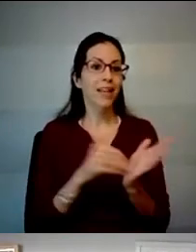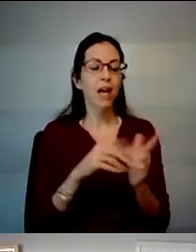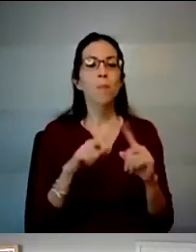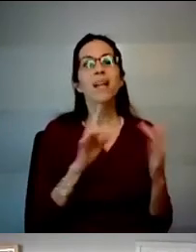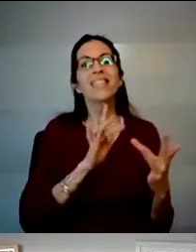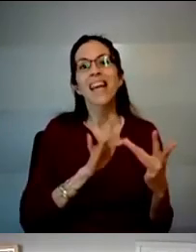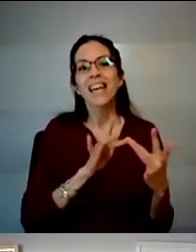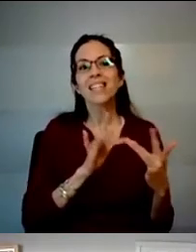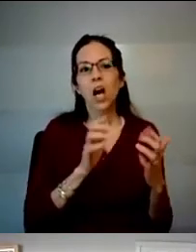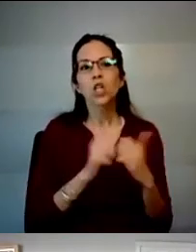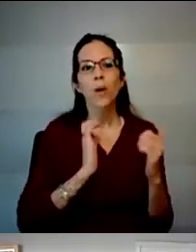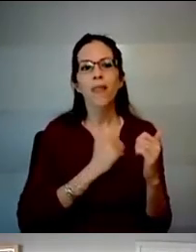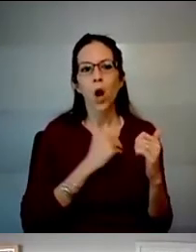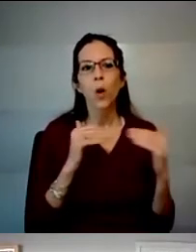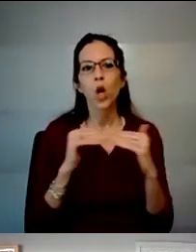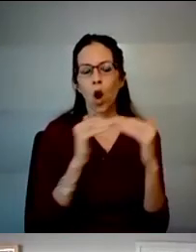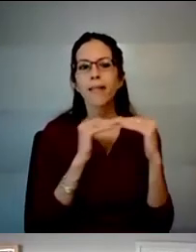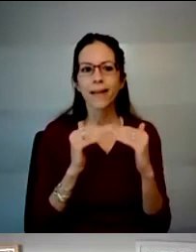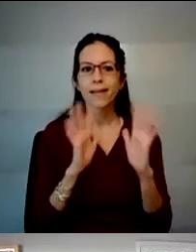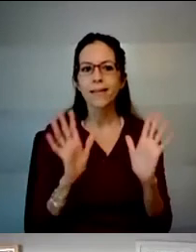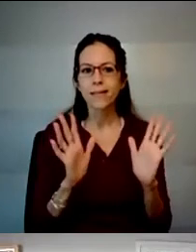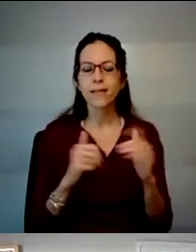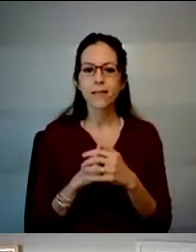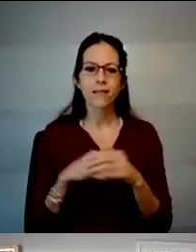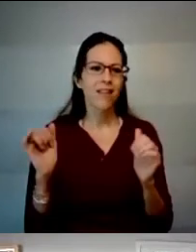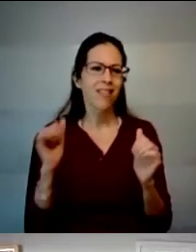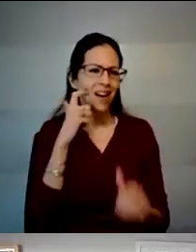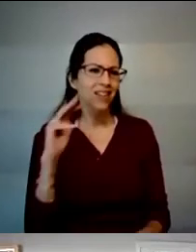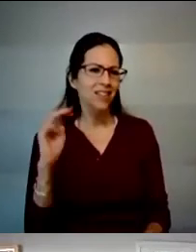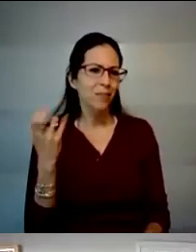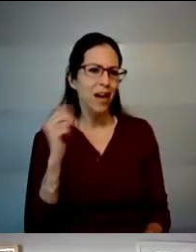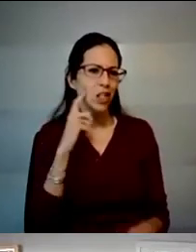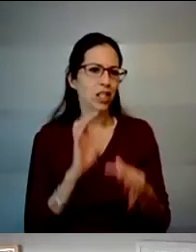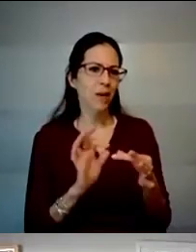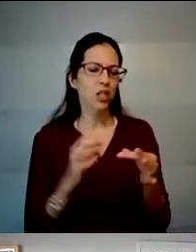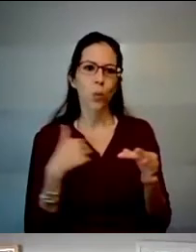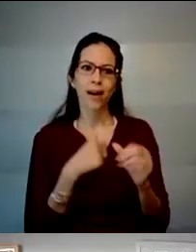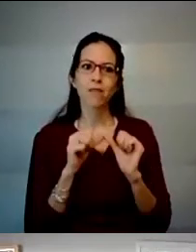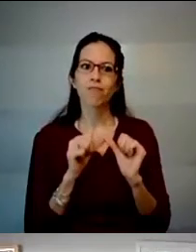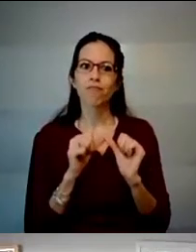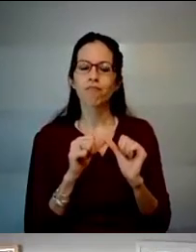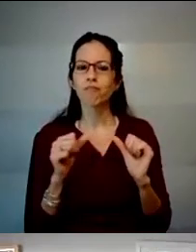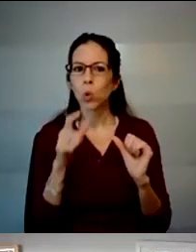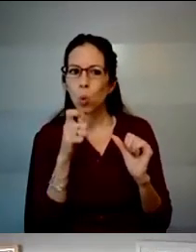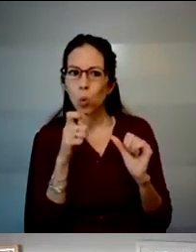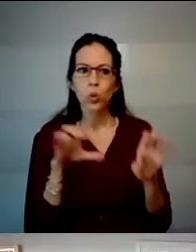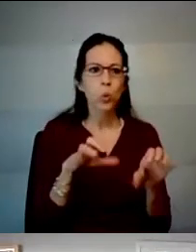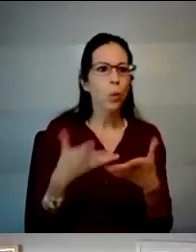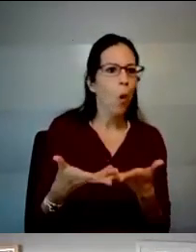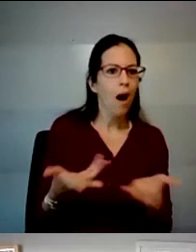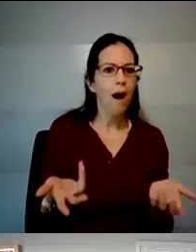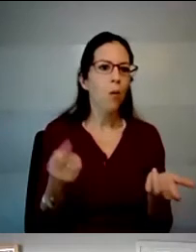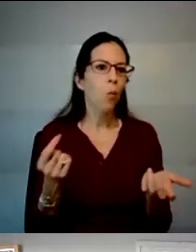our colleagues, kind of along the lines of what Megan just mentioned, you know, so we can kind of stay up on who's doing what and what's going